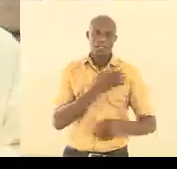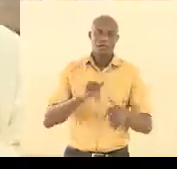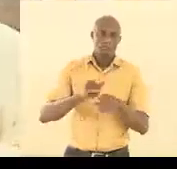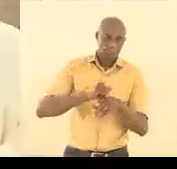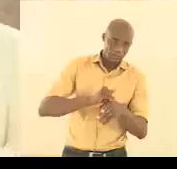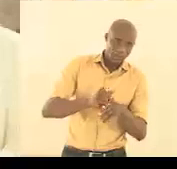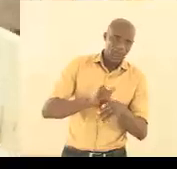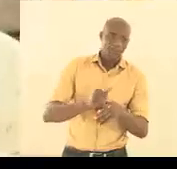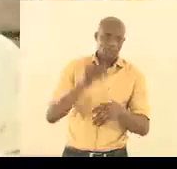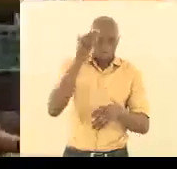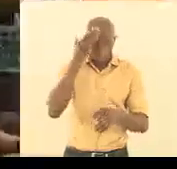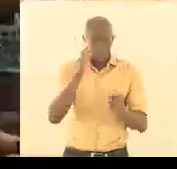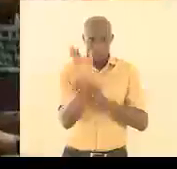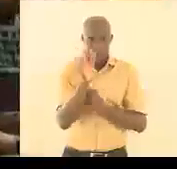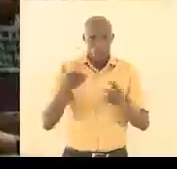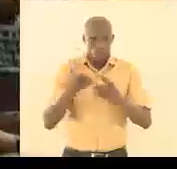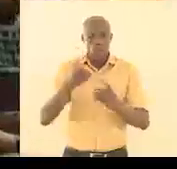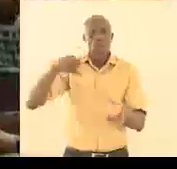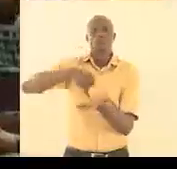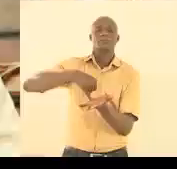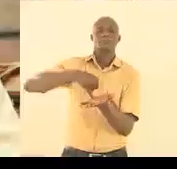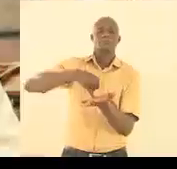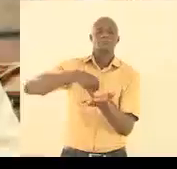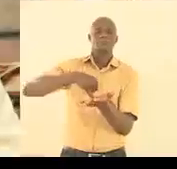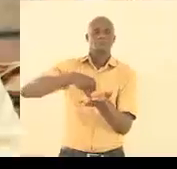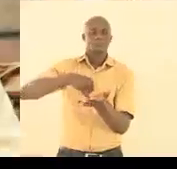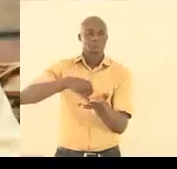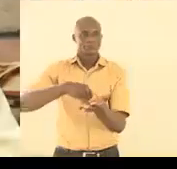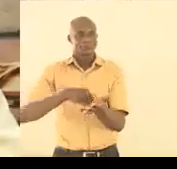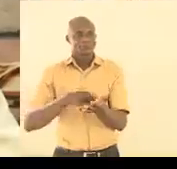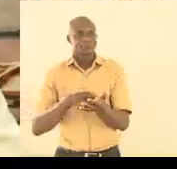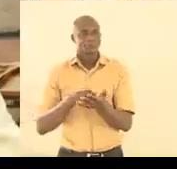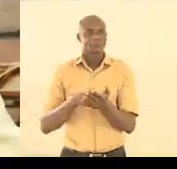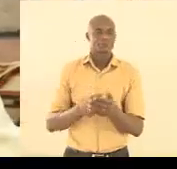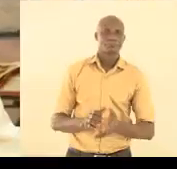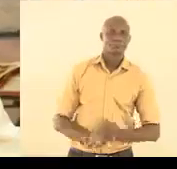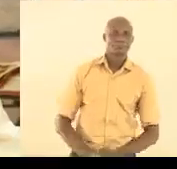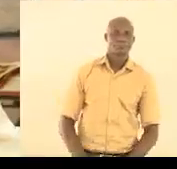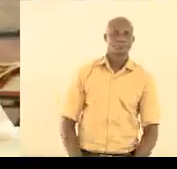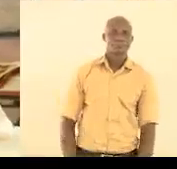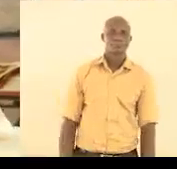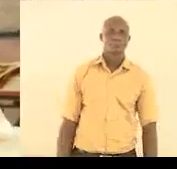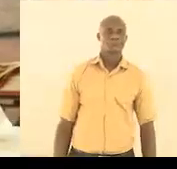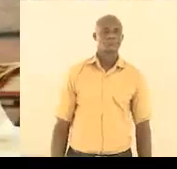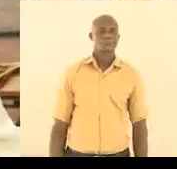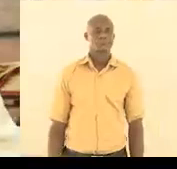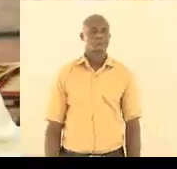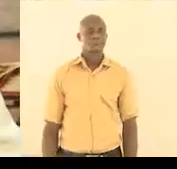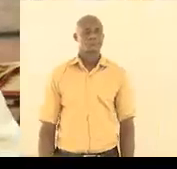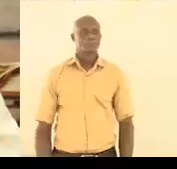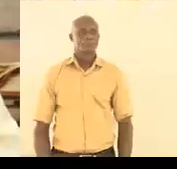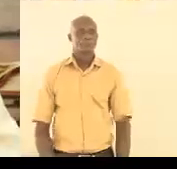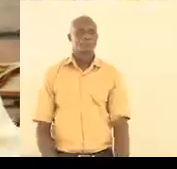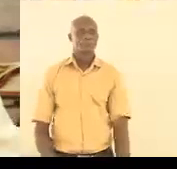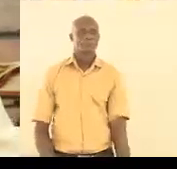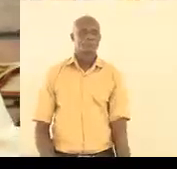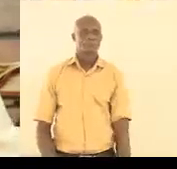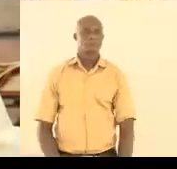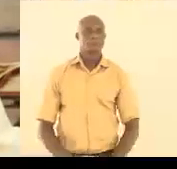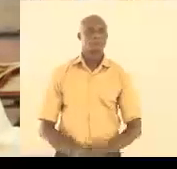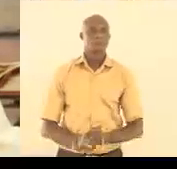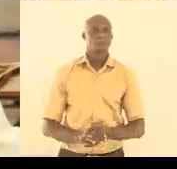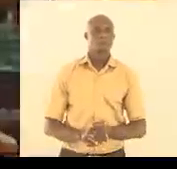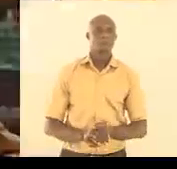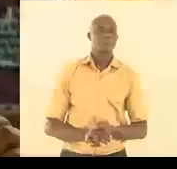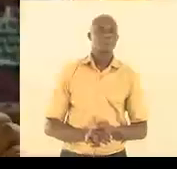become and know God truly. We should let the commandments descend from the head to our hearts. Yes. Help me tell them to say